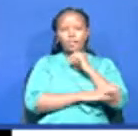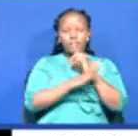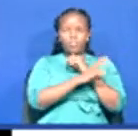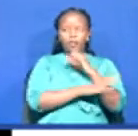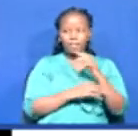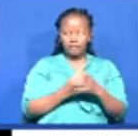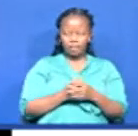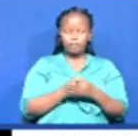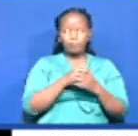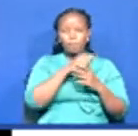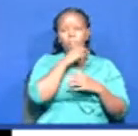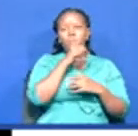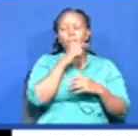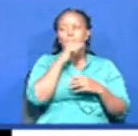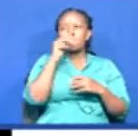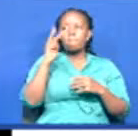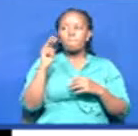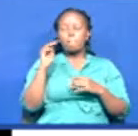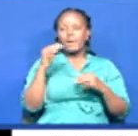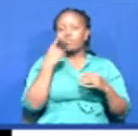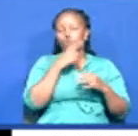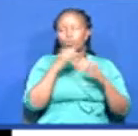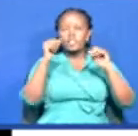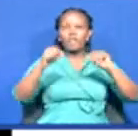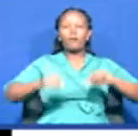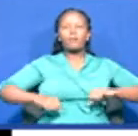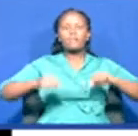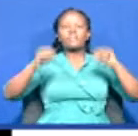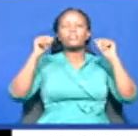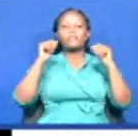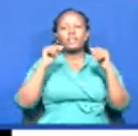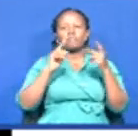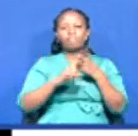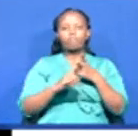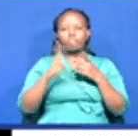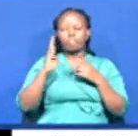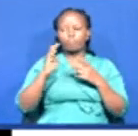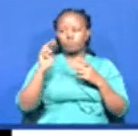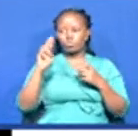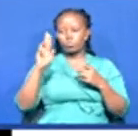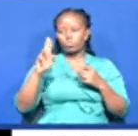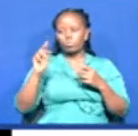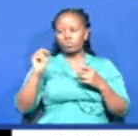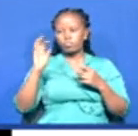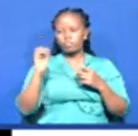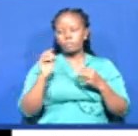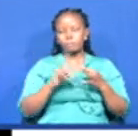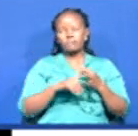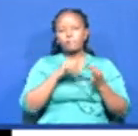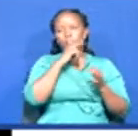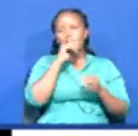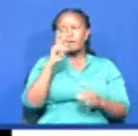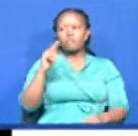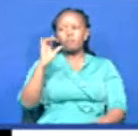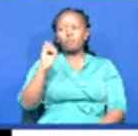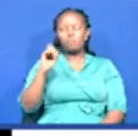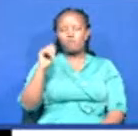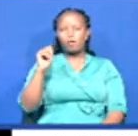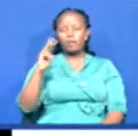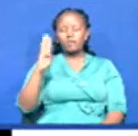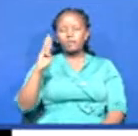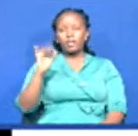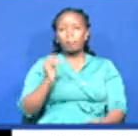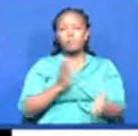Wanyama Musiambu, our chair, Dr. Bruno, Mr. Kiambi, through the County Commissioner's